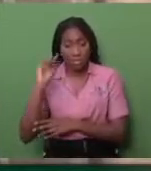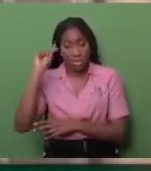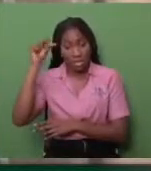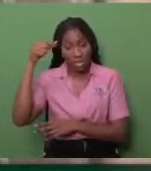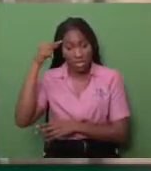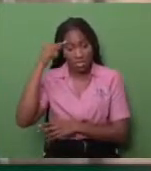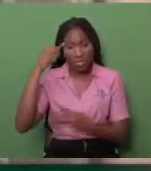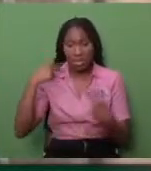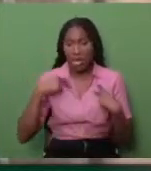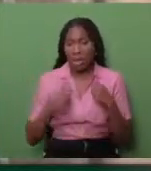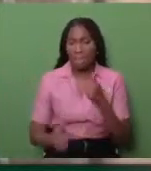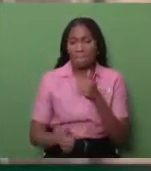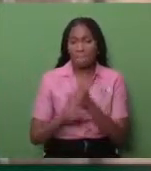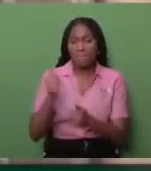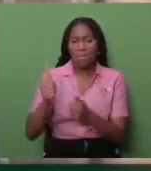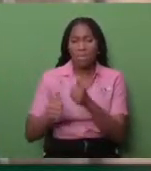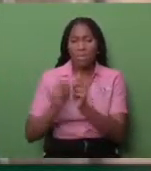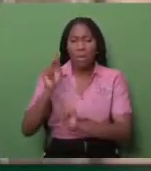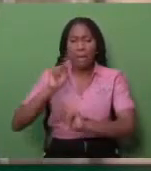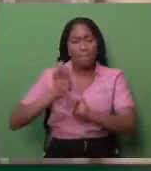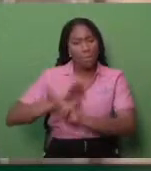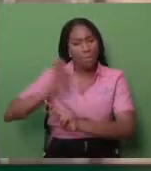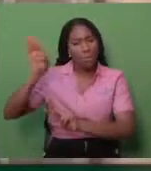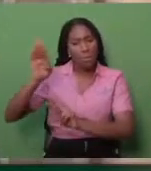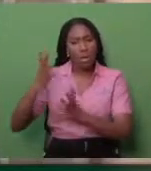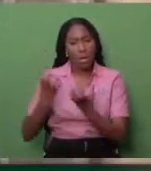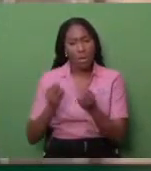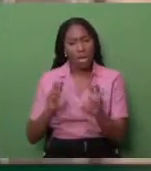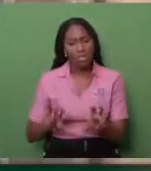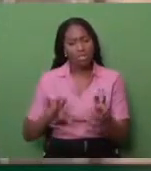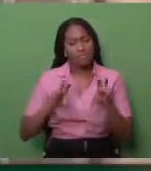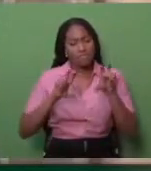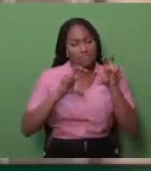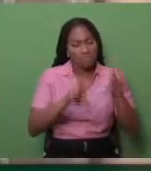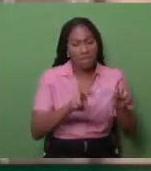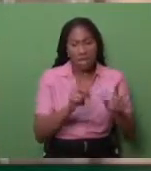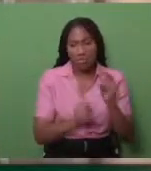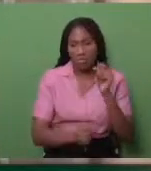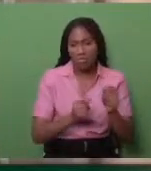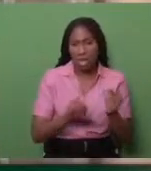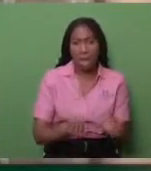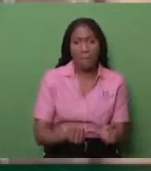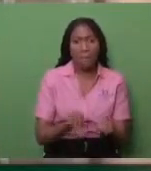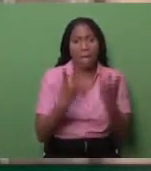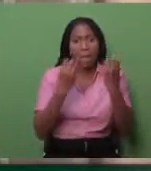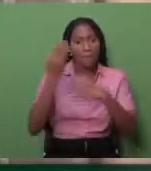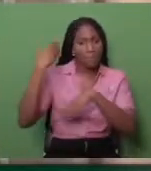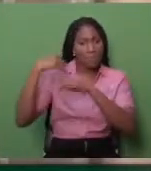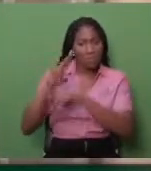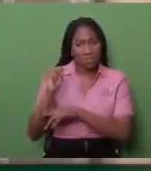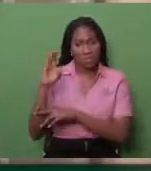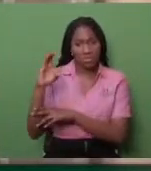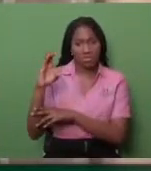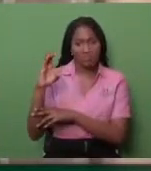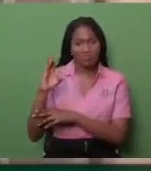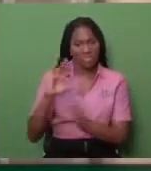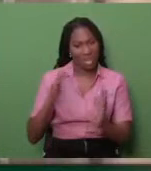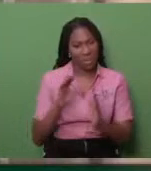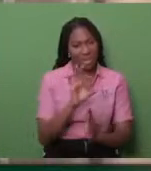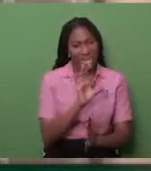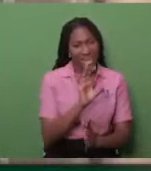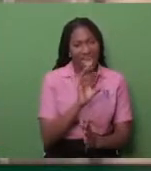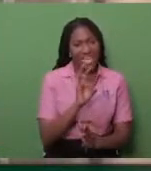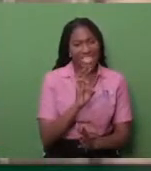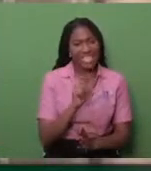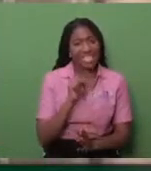country. US $13.8 billion in 2014, which is about $96.7 billion TT